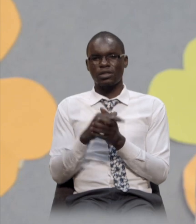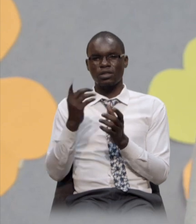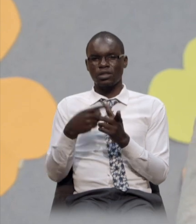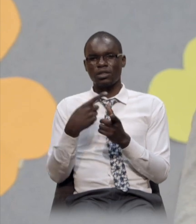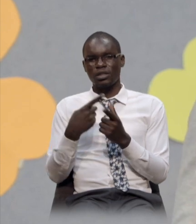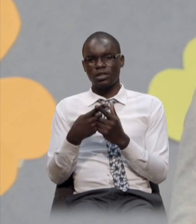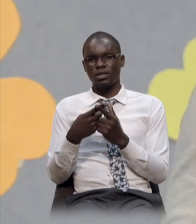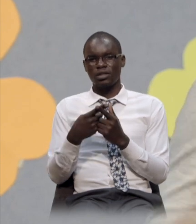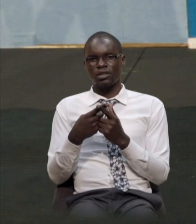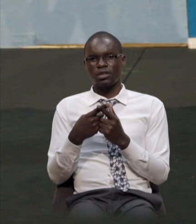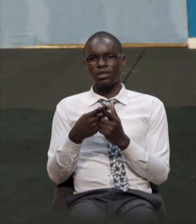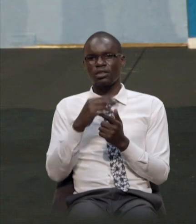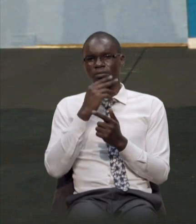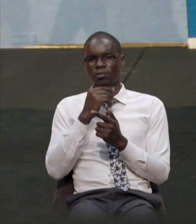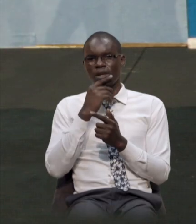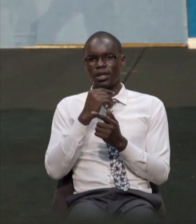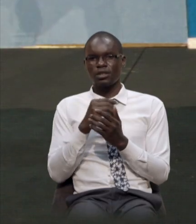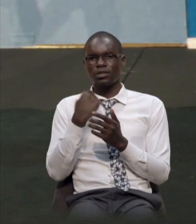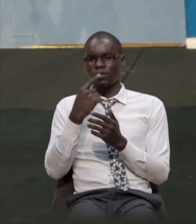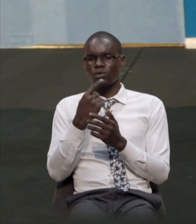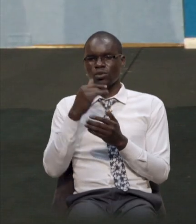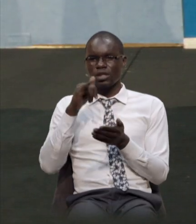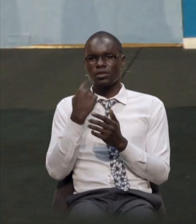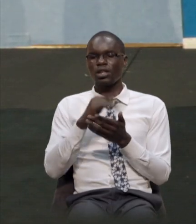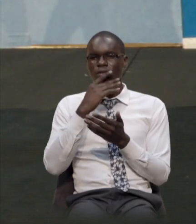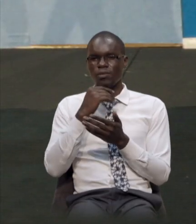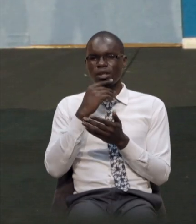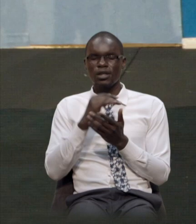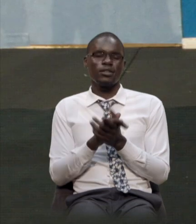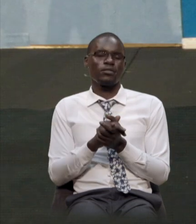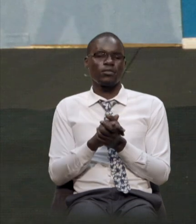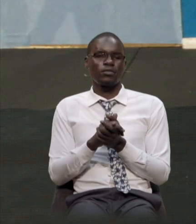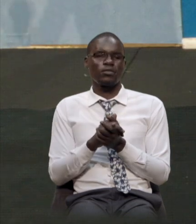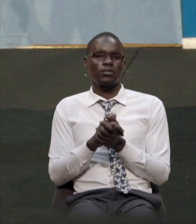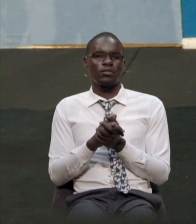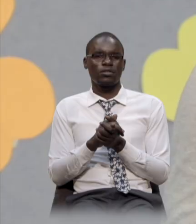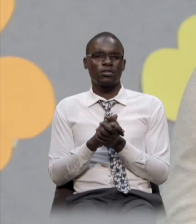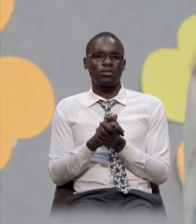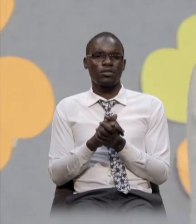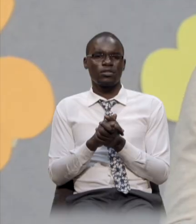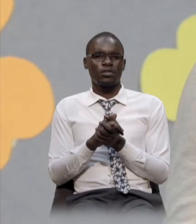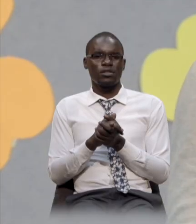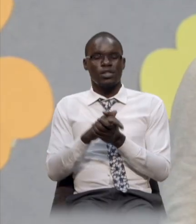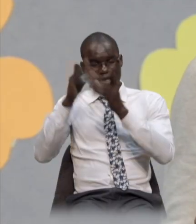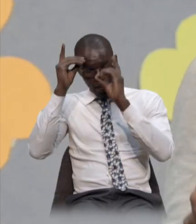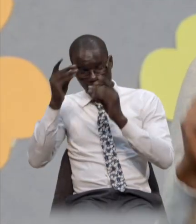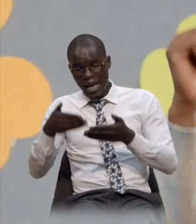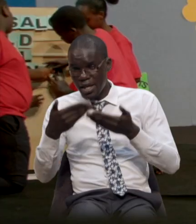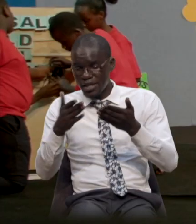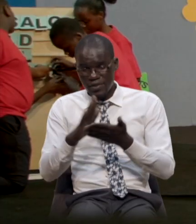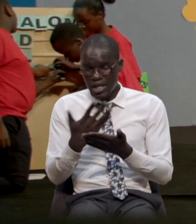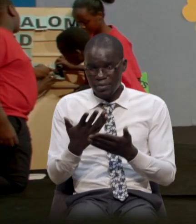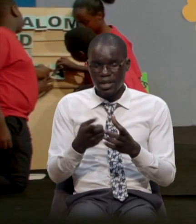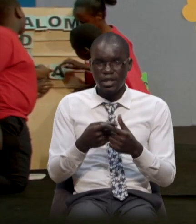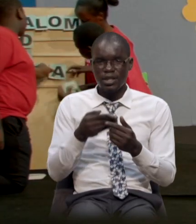then the man. Who is that man? Who is that man? They had decided to give something. And then they